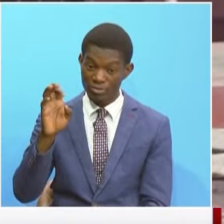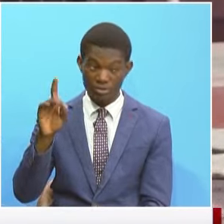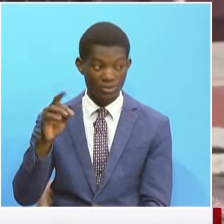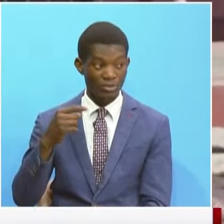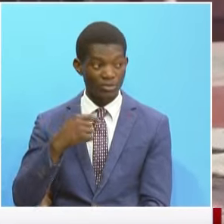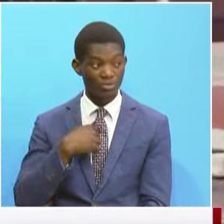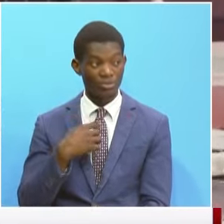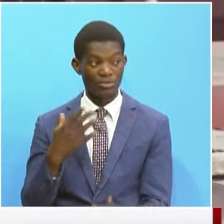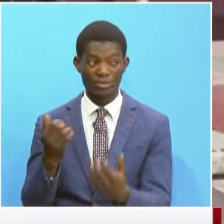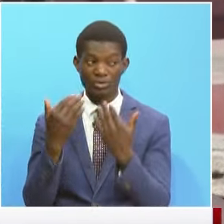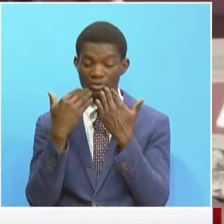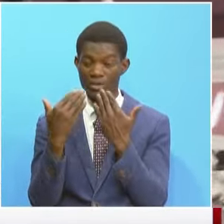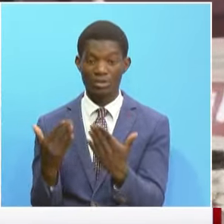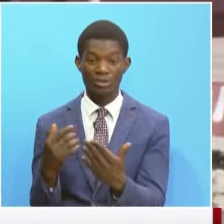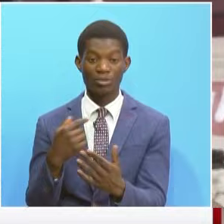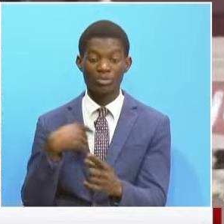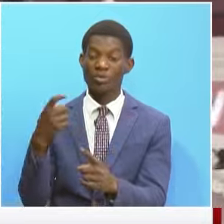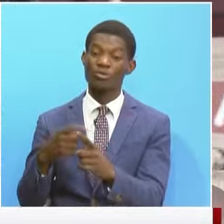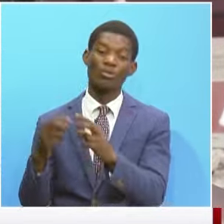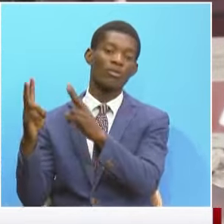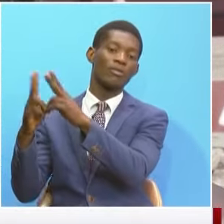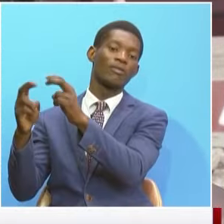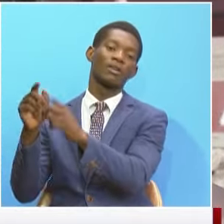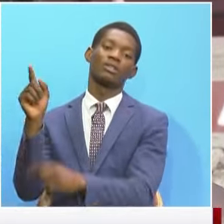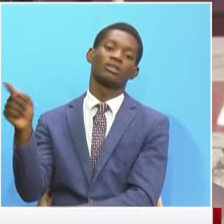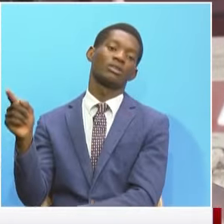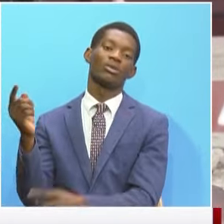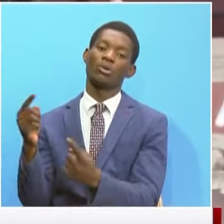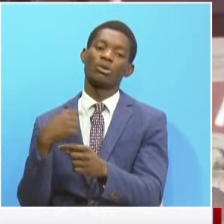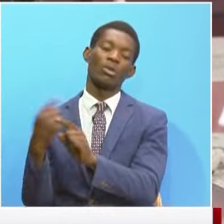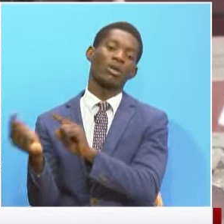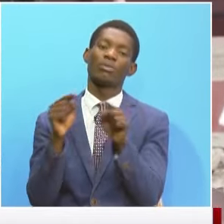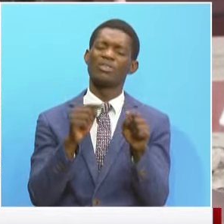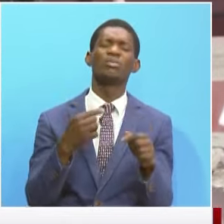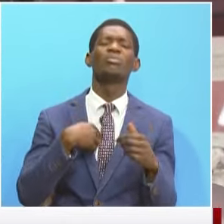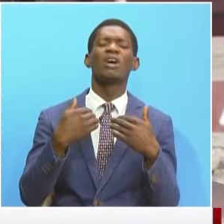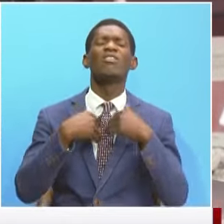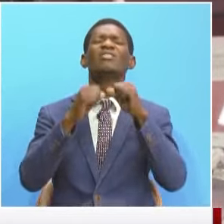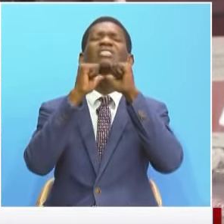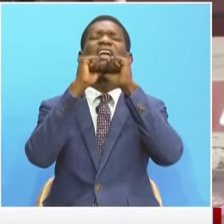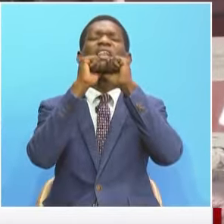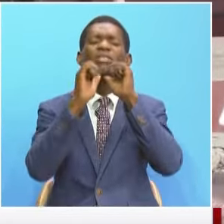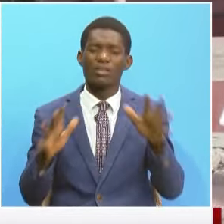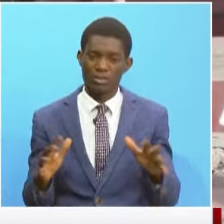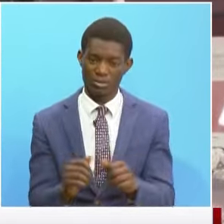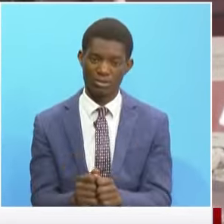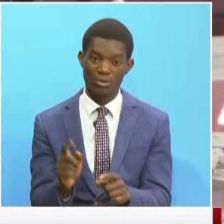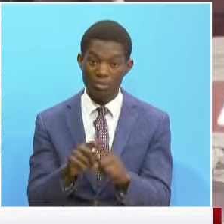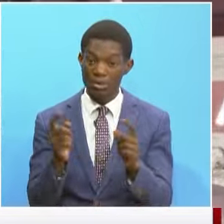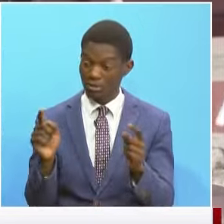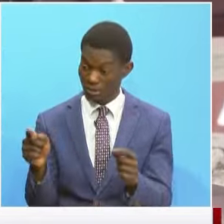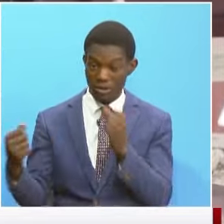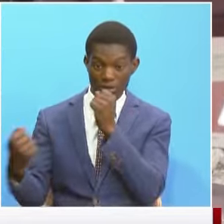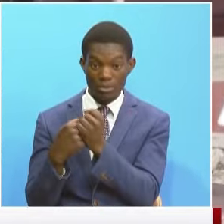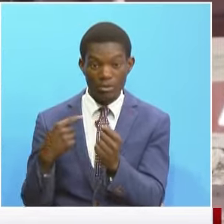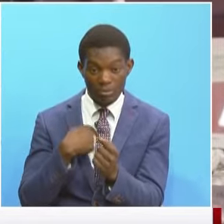was from the village, and when I came to this school, I literally had nothing. But when Comfort sponsored me, it paid the school fees. And at that